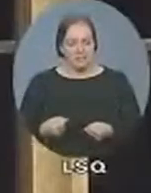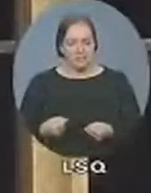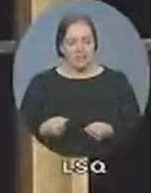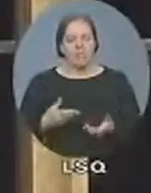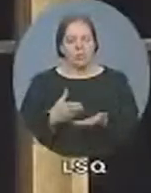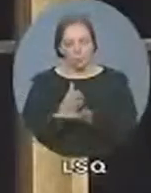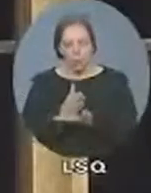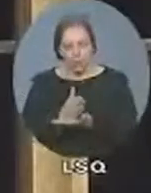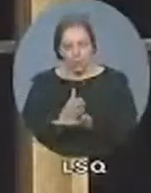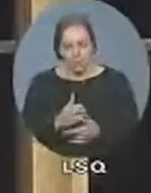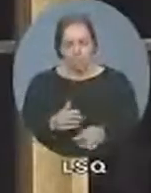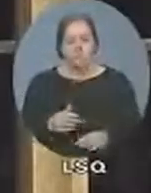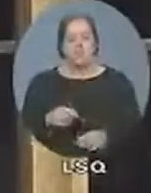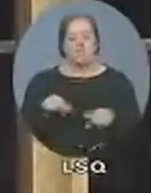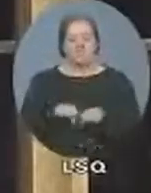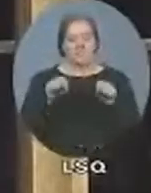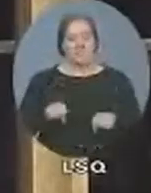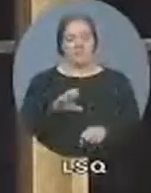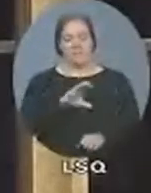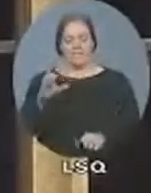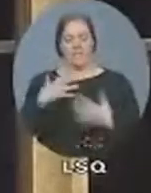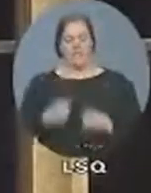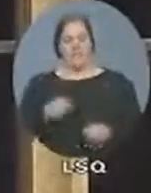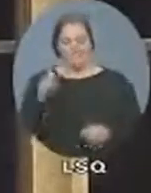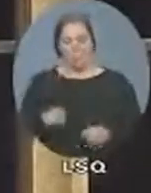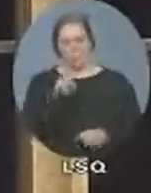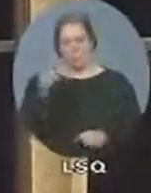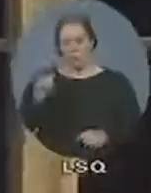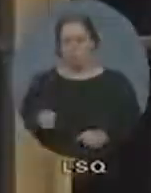must remain 100% publicly funded and operated? Yeah.